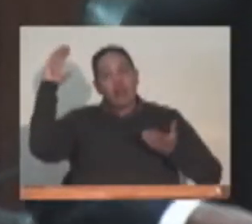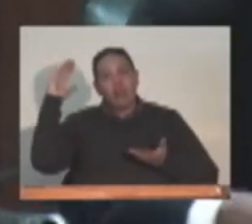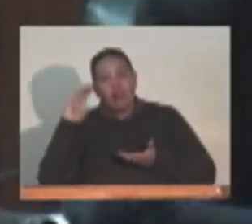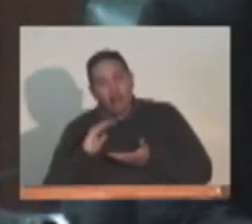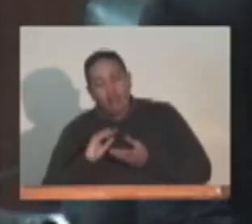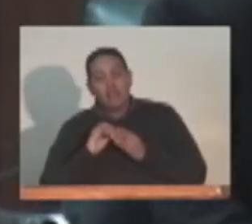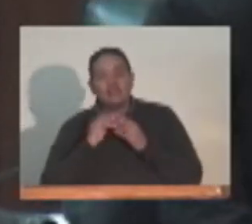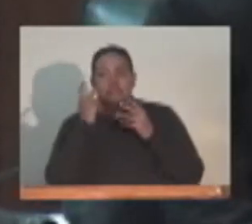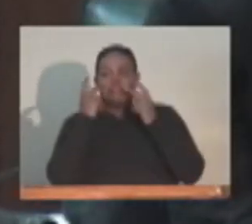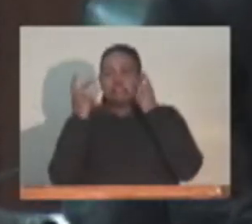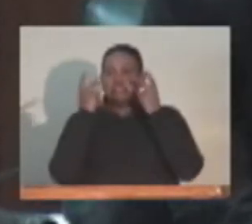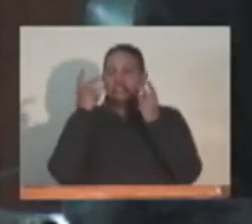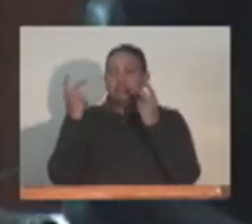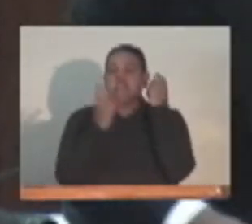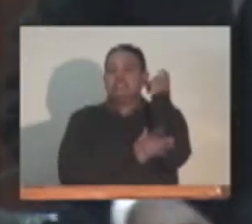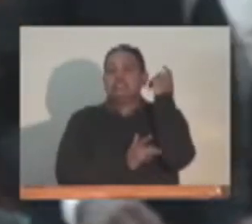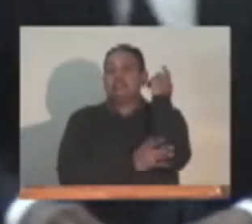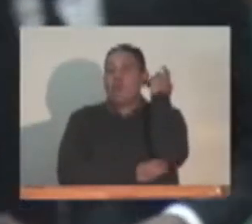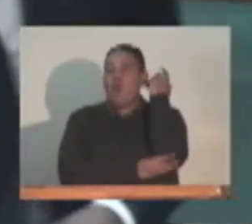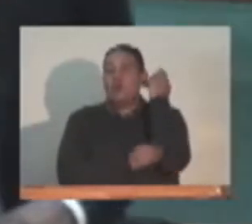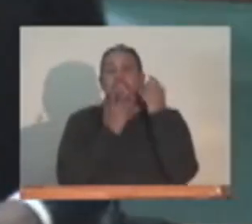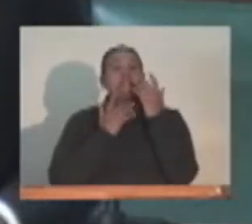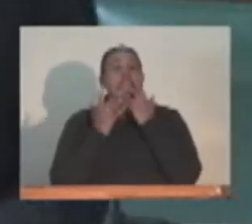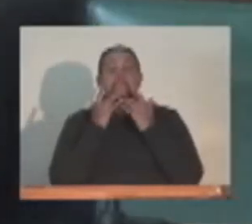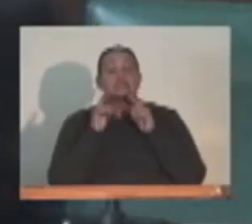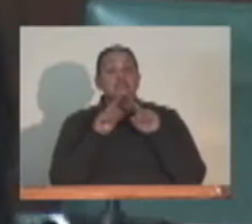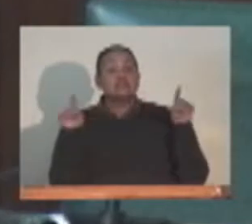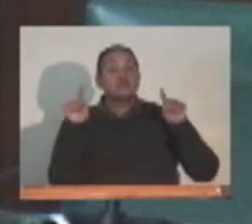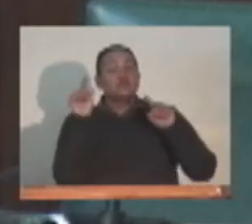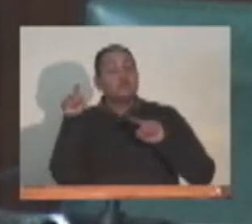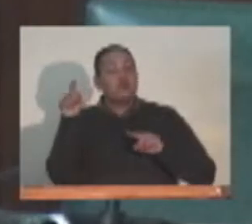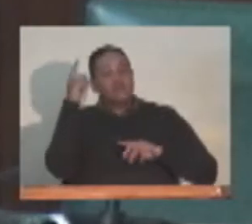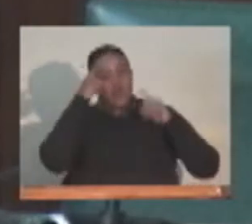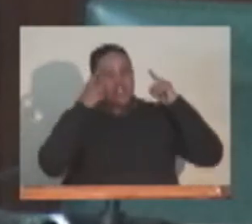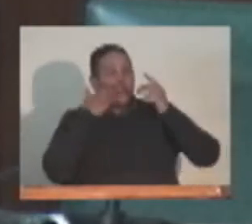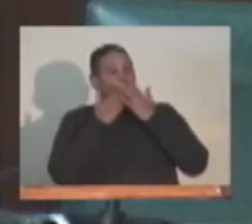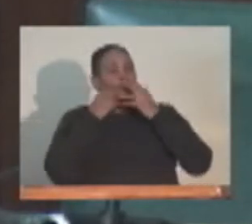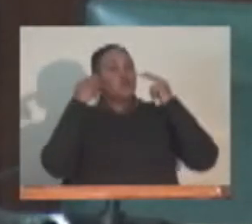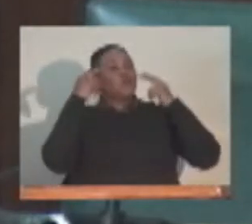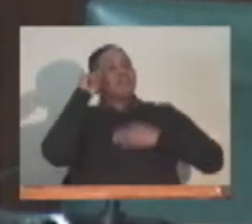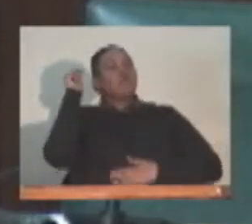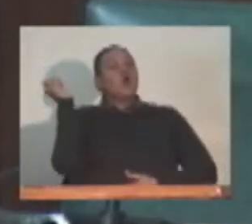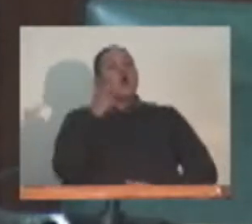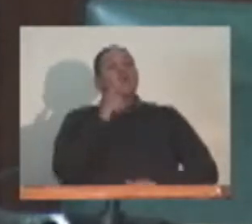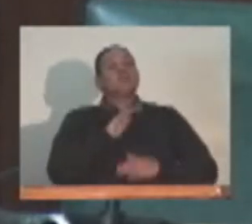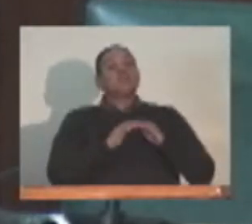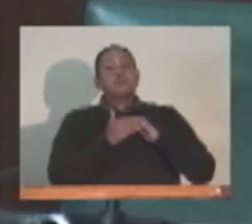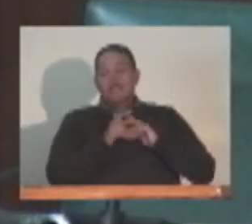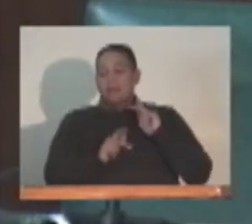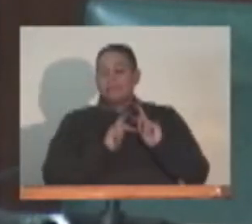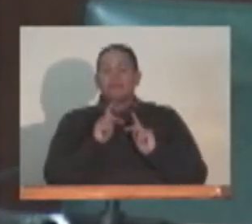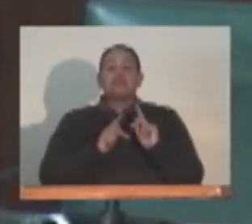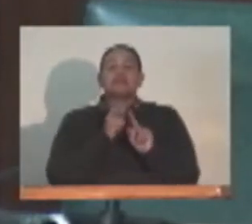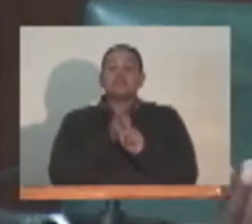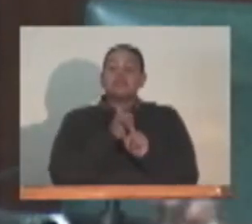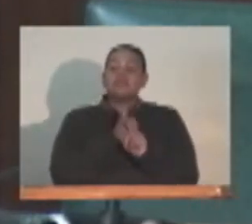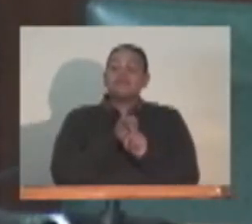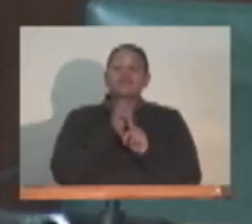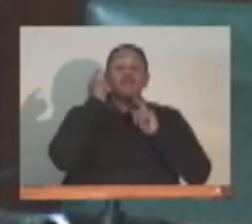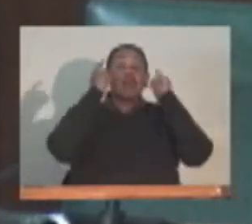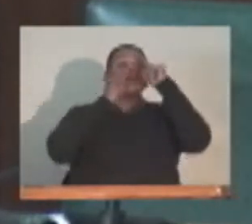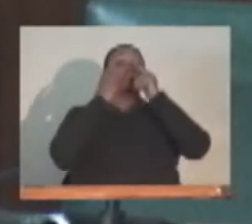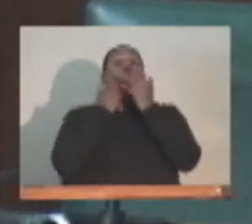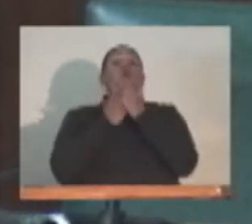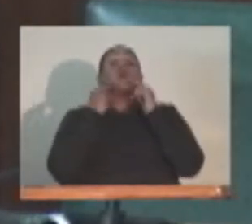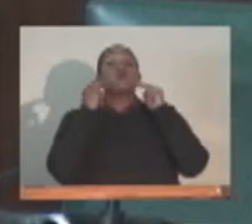the incidence of poverty, which must be considered good news for all Jamaicans and considered good